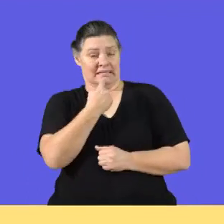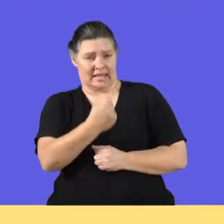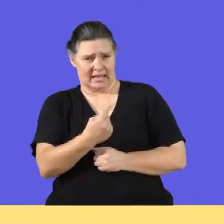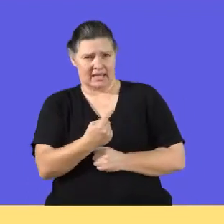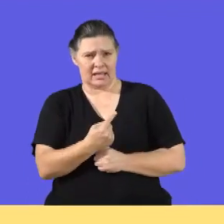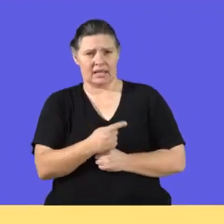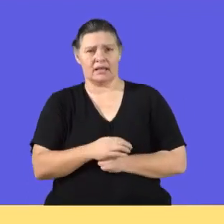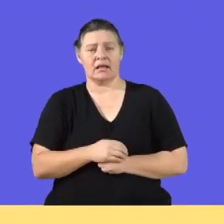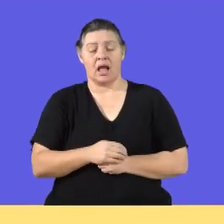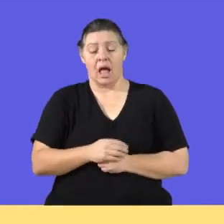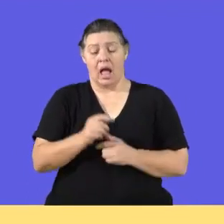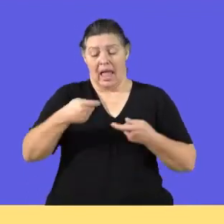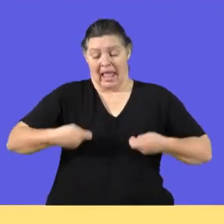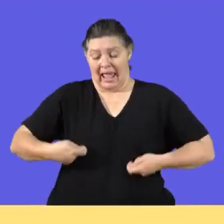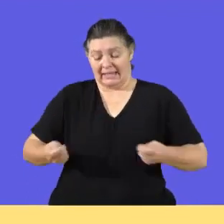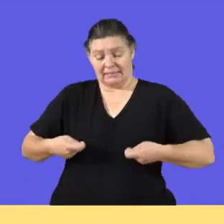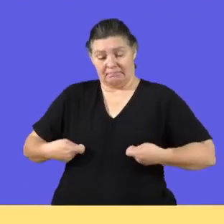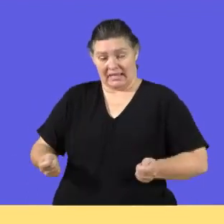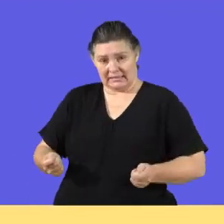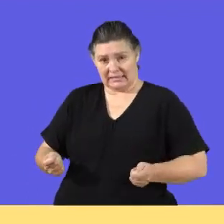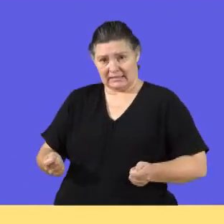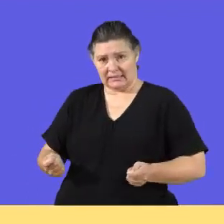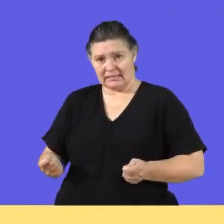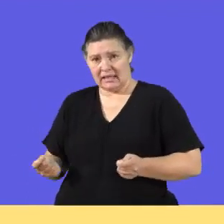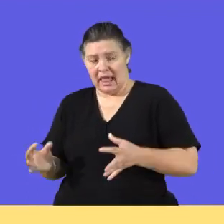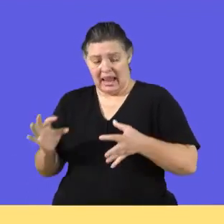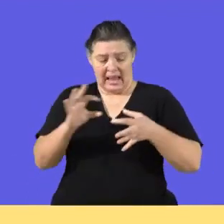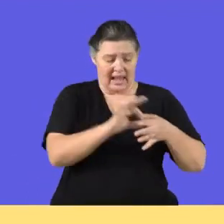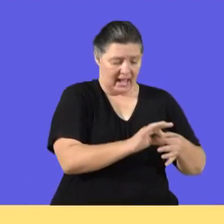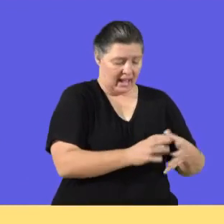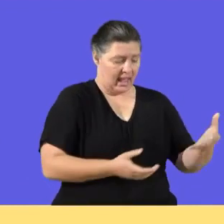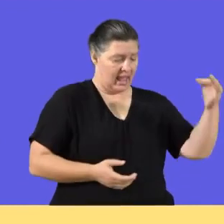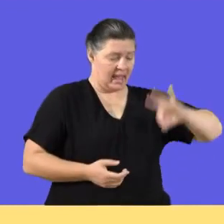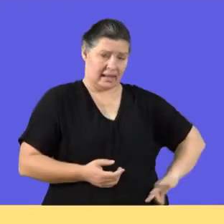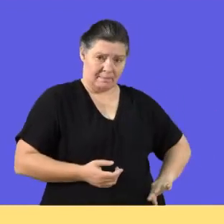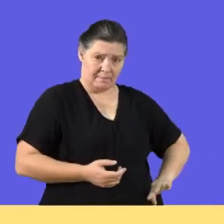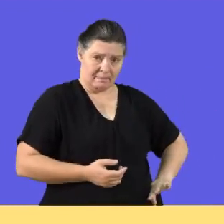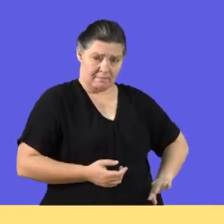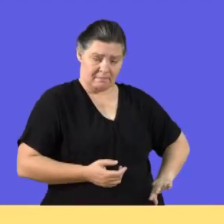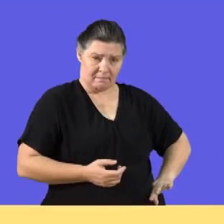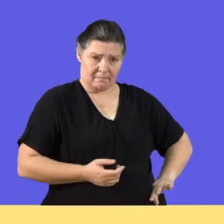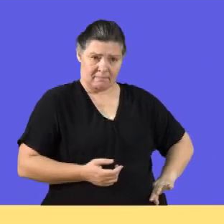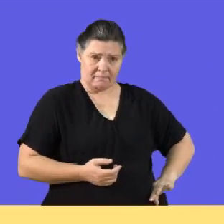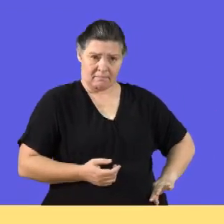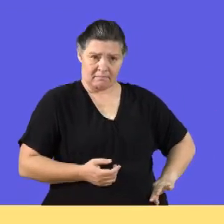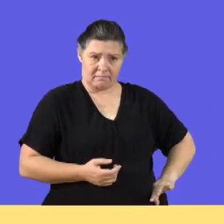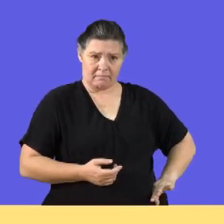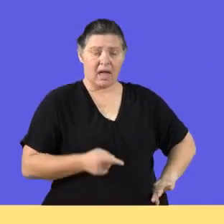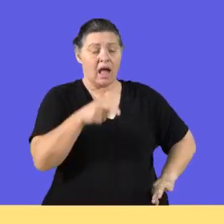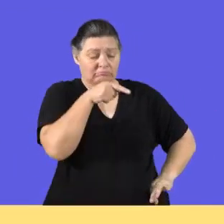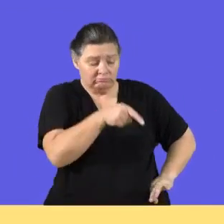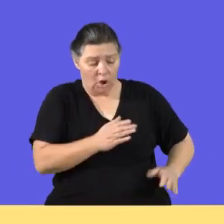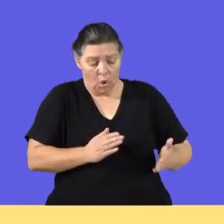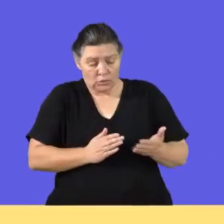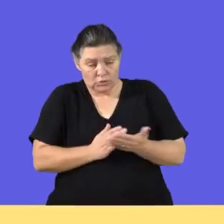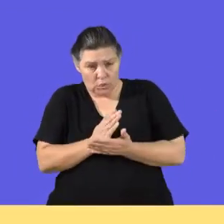It states that expenses that are linked to the income that it has helped